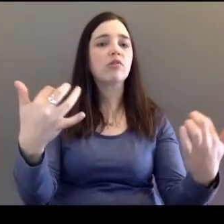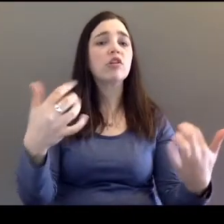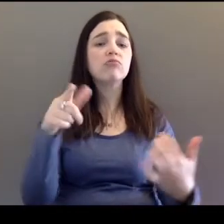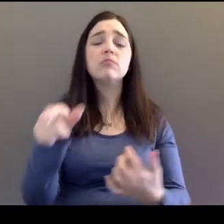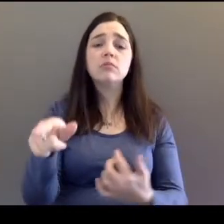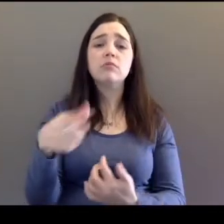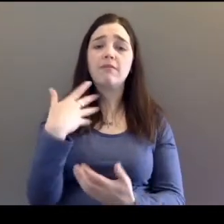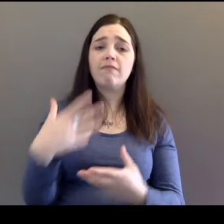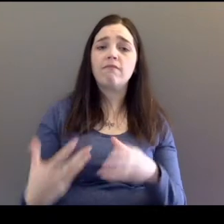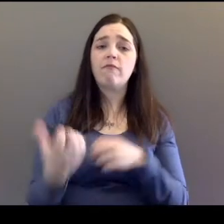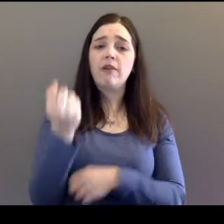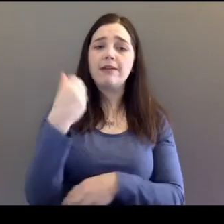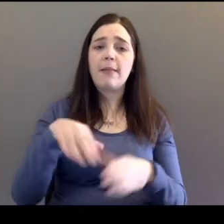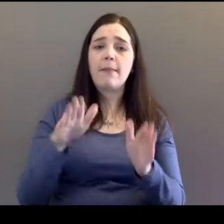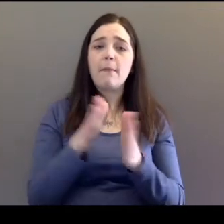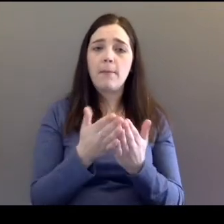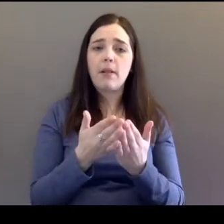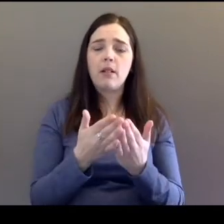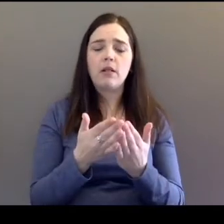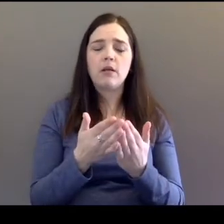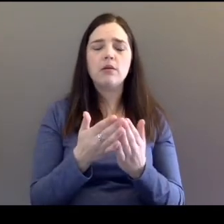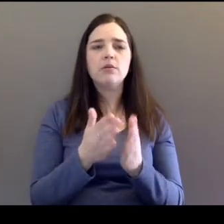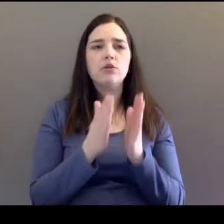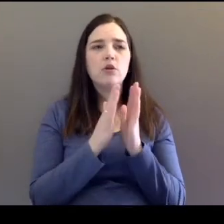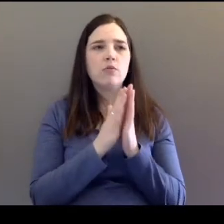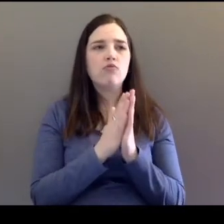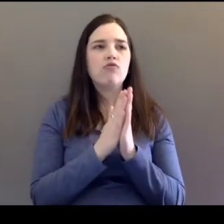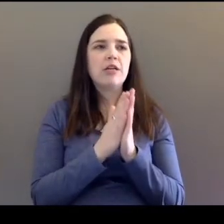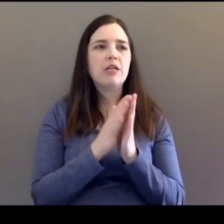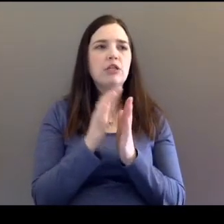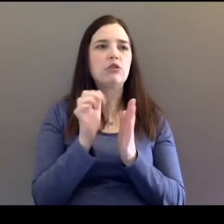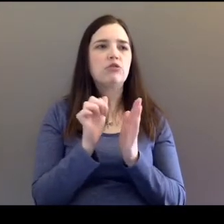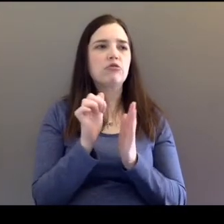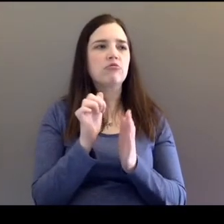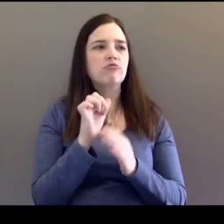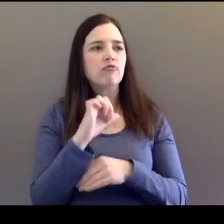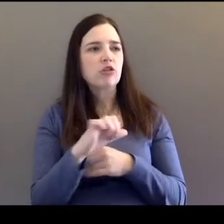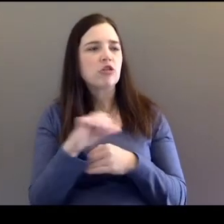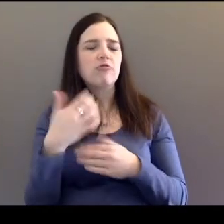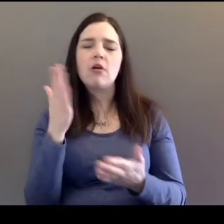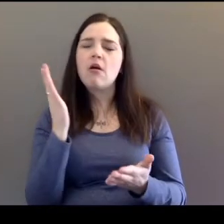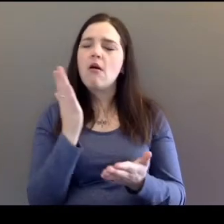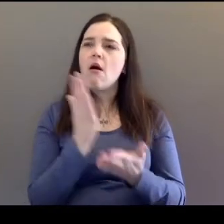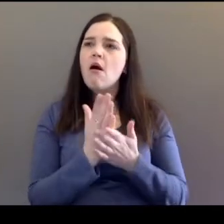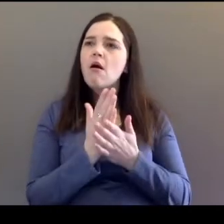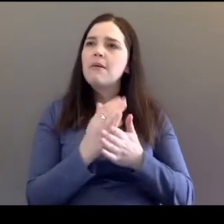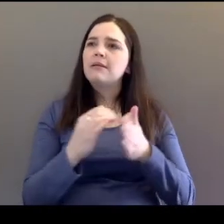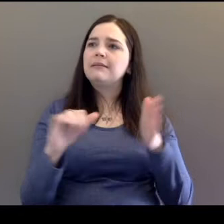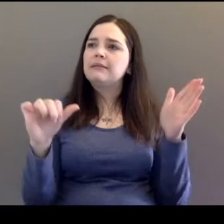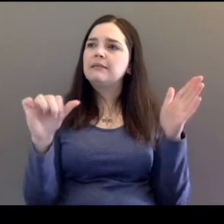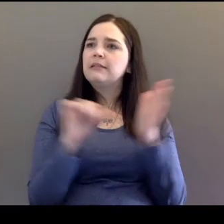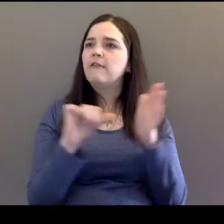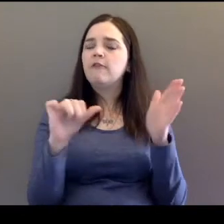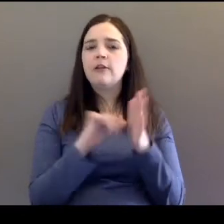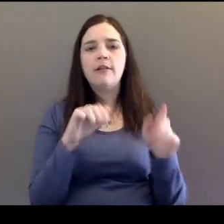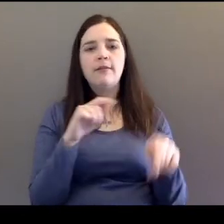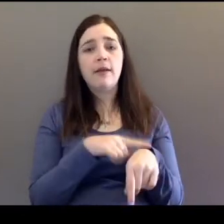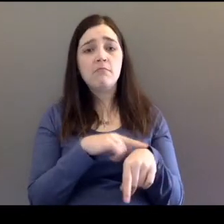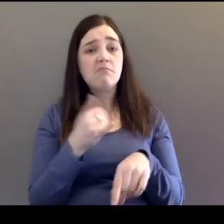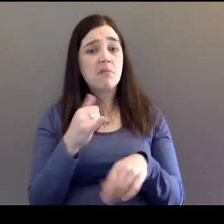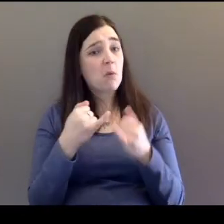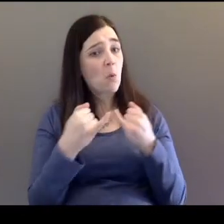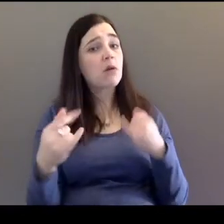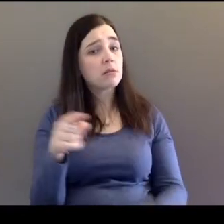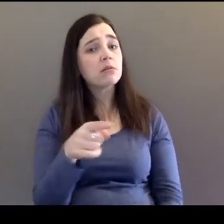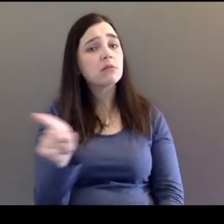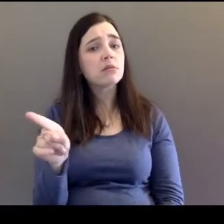Bible, he prays to Christians that are in really hard times, just like we are today. Maybe even worse times.